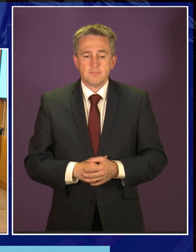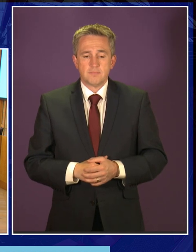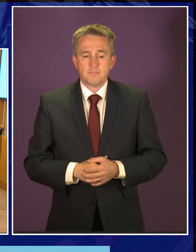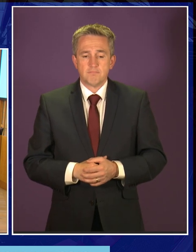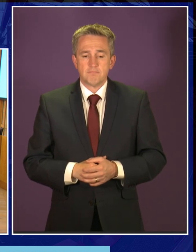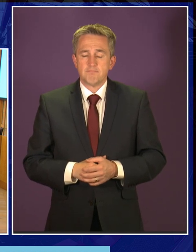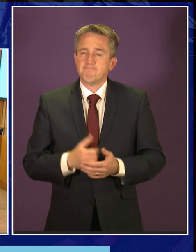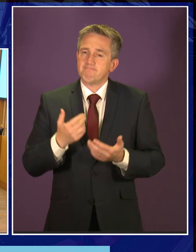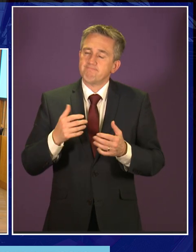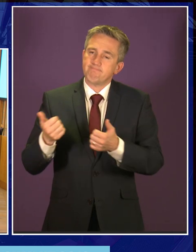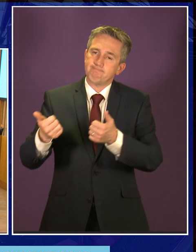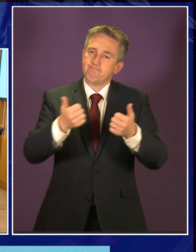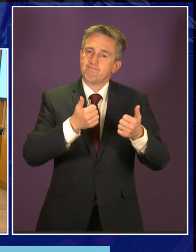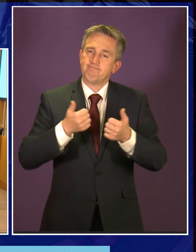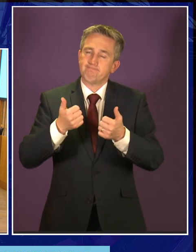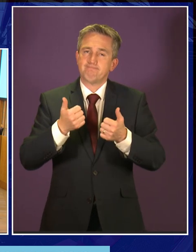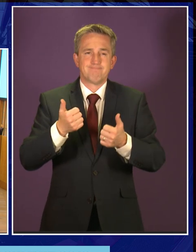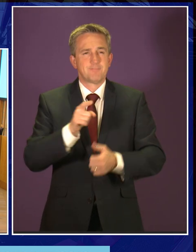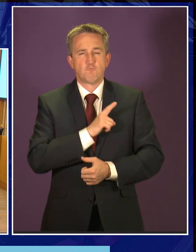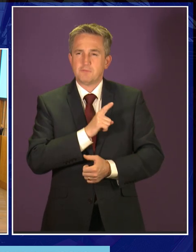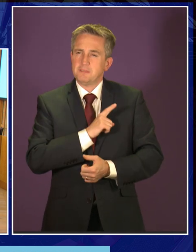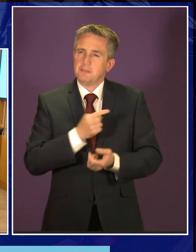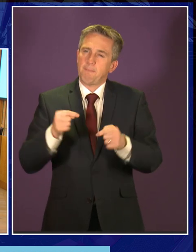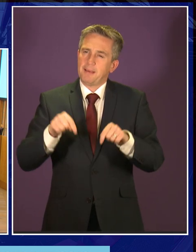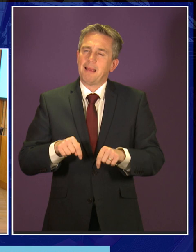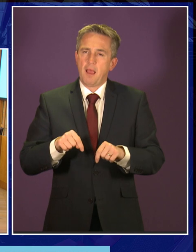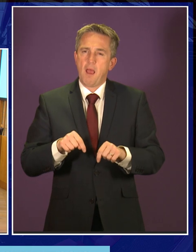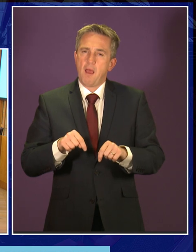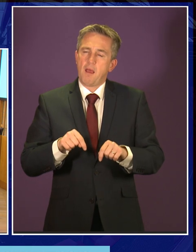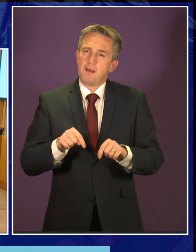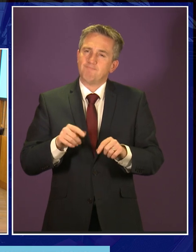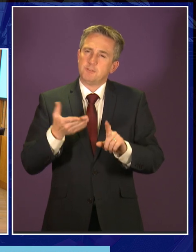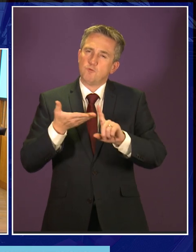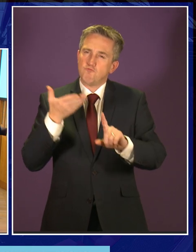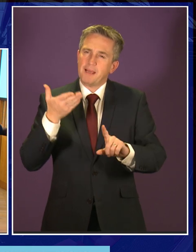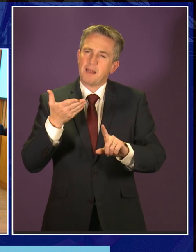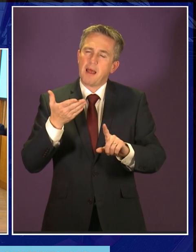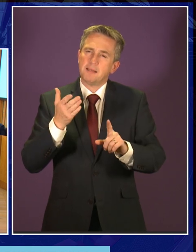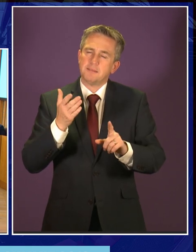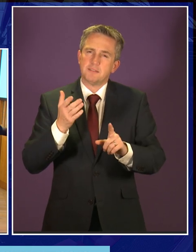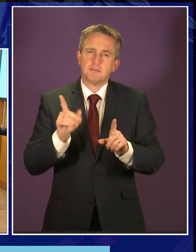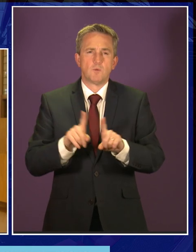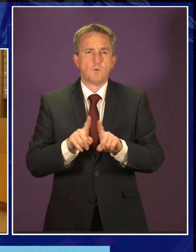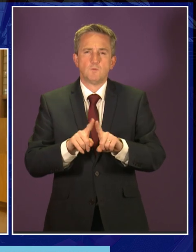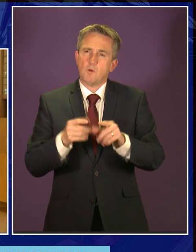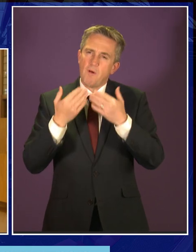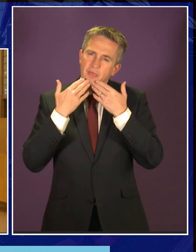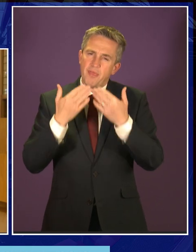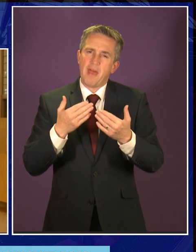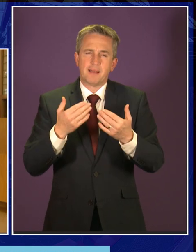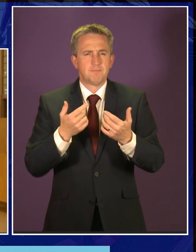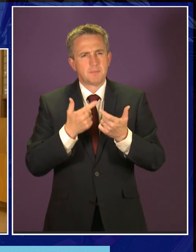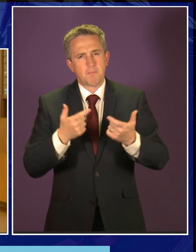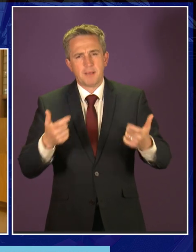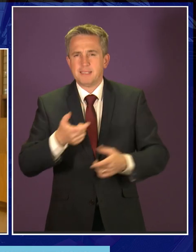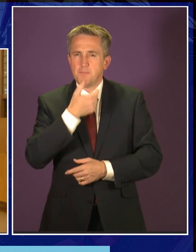honoured guests and friends, my primary and most important task is to acknowledge and thank the people who have contributed